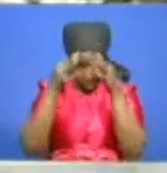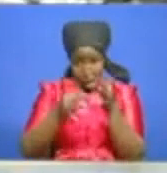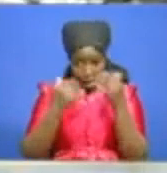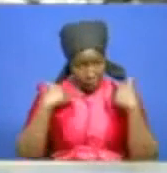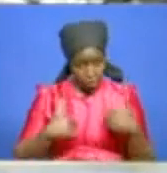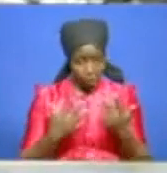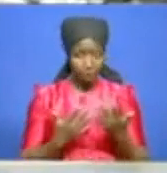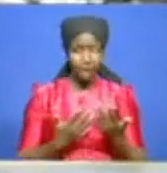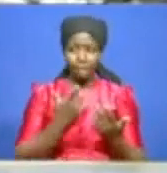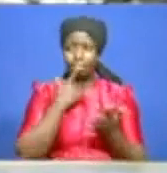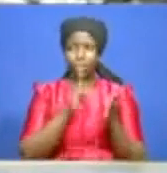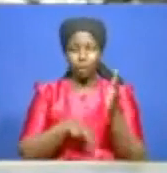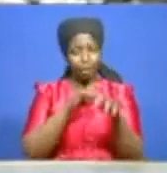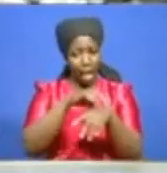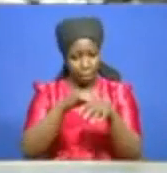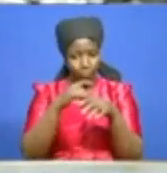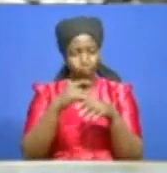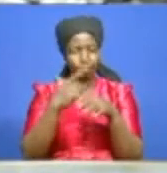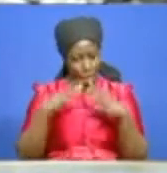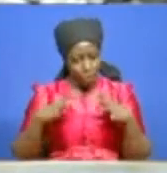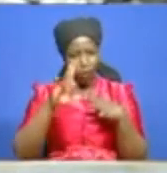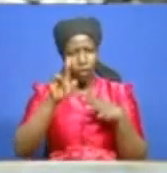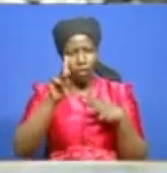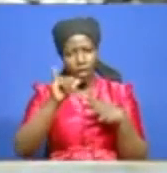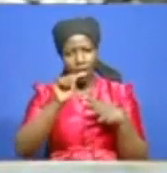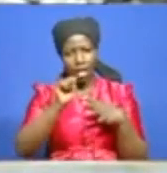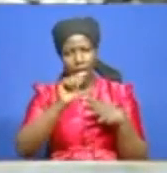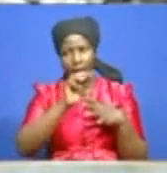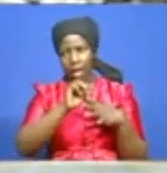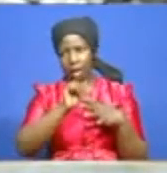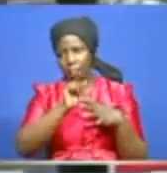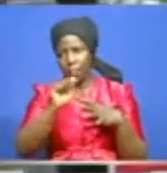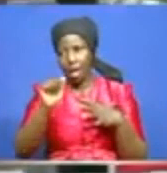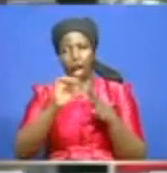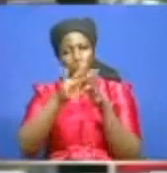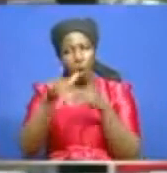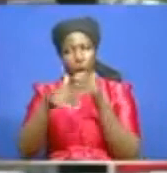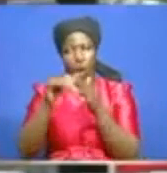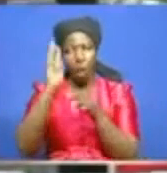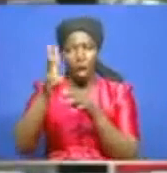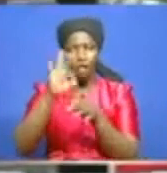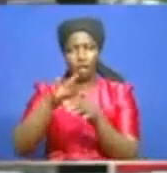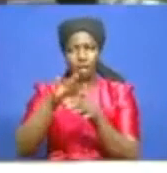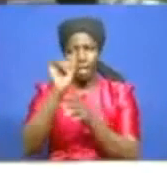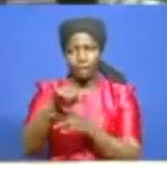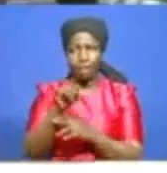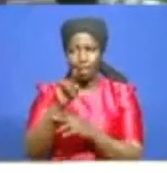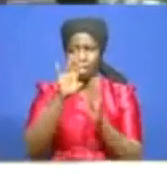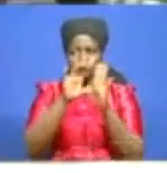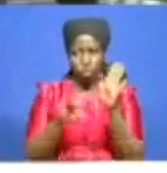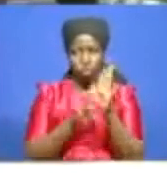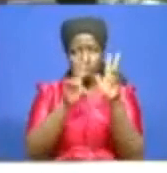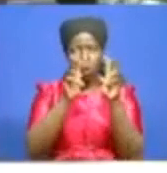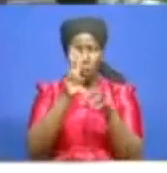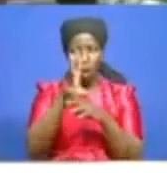kwamba watu wa Kiambaa, watu wote hapa watapiga yes. This matter of the constitution, we